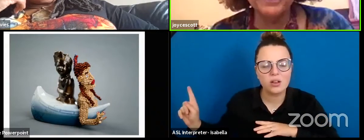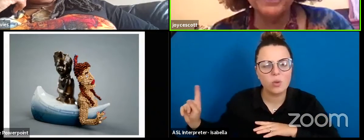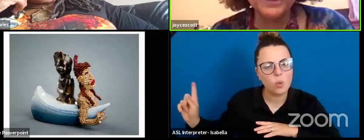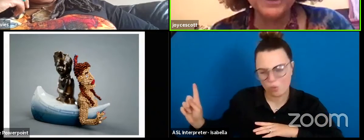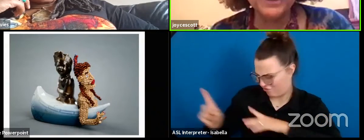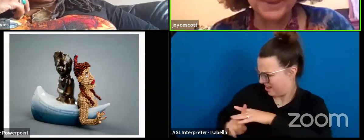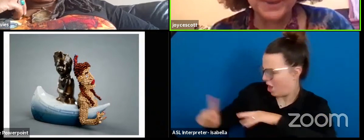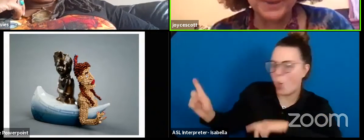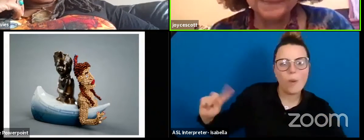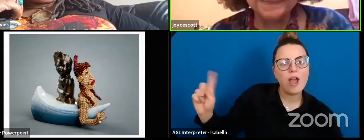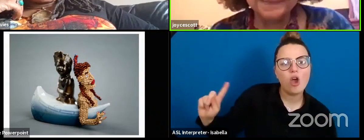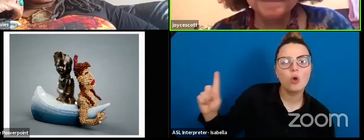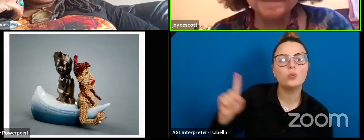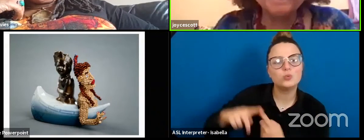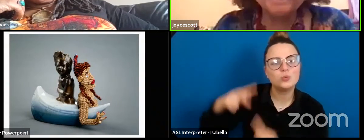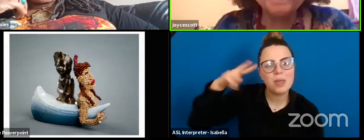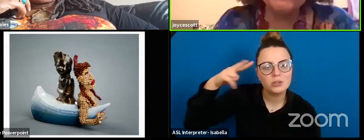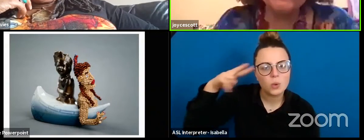To Mexico.